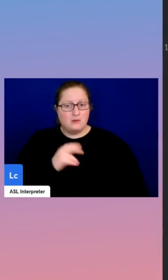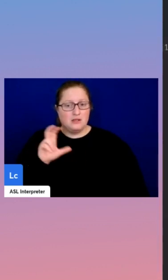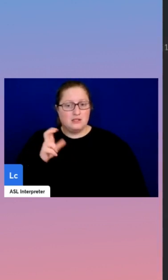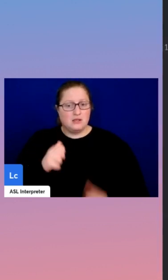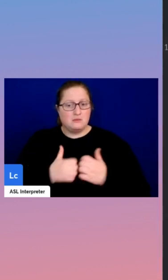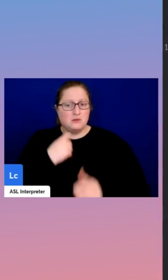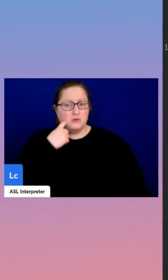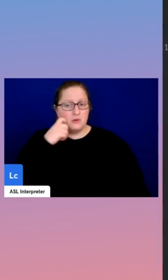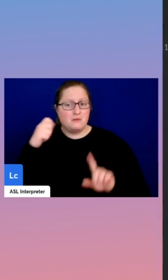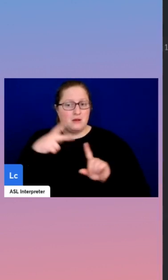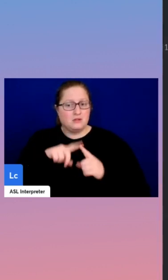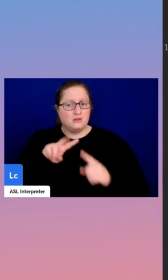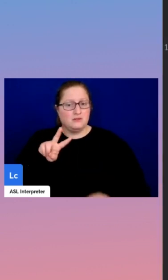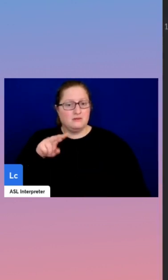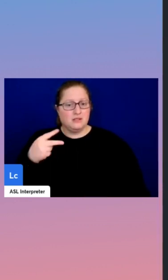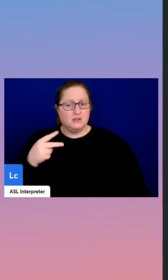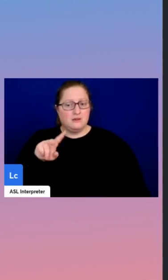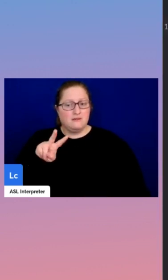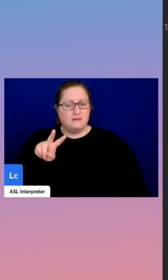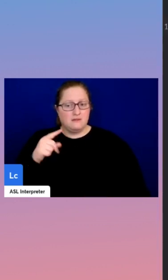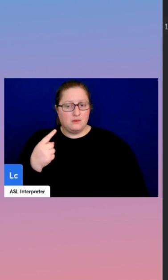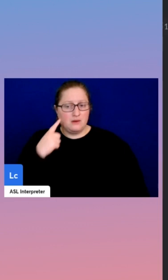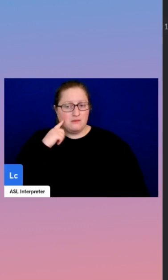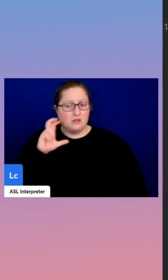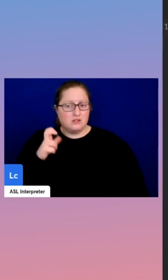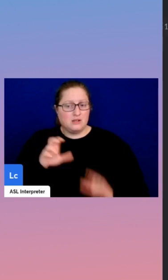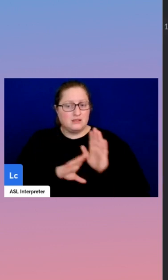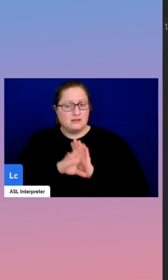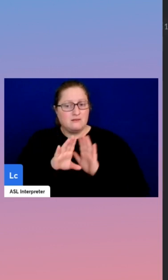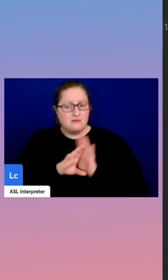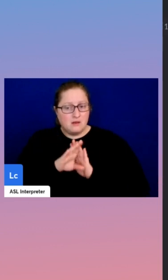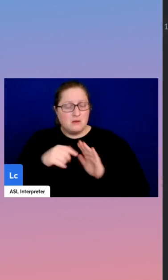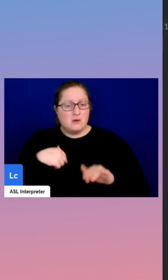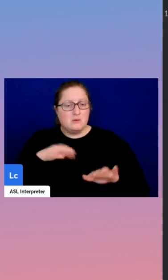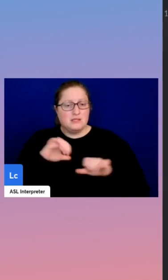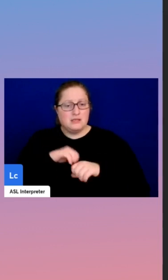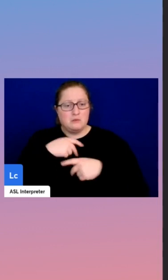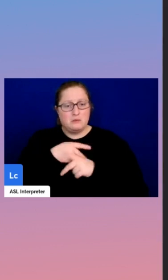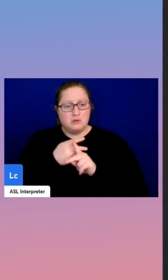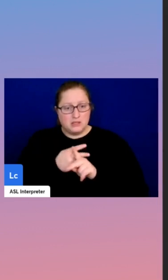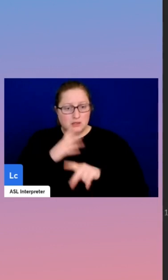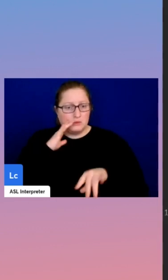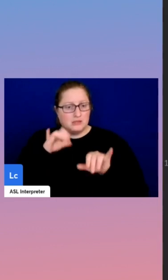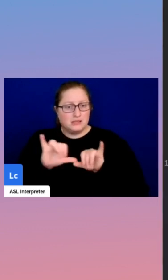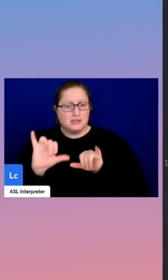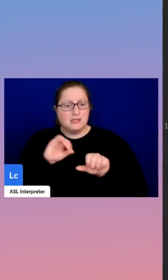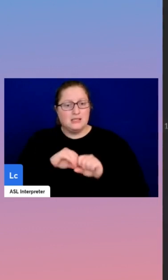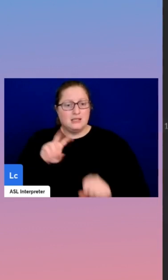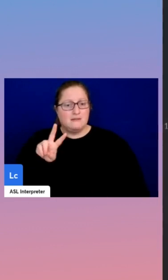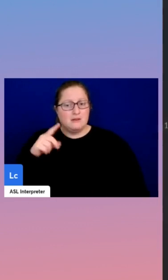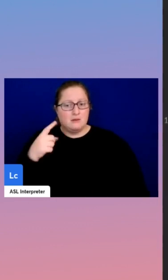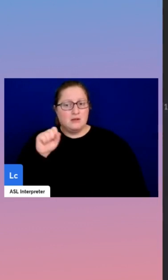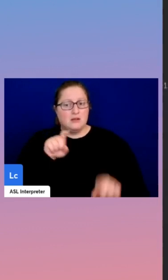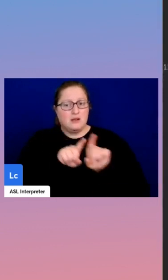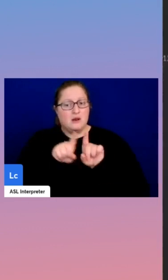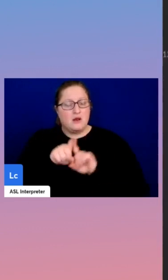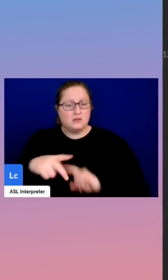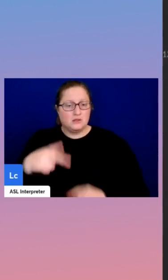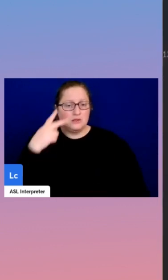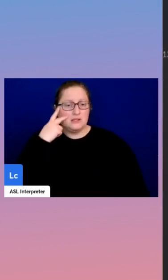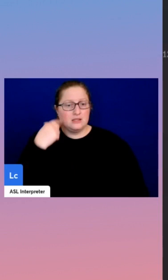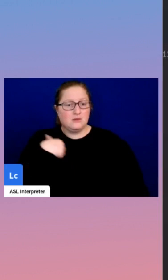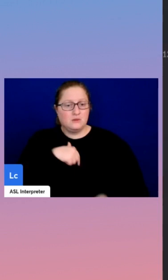back from v2 to v1 on the channel development. And we didn't do that in production because remember, production was still in v1, right? You can also see that we have received